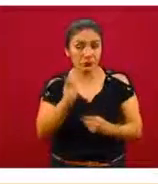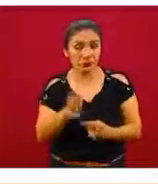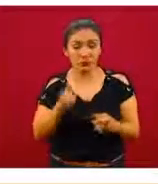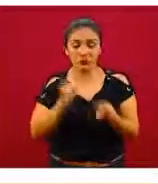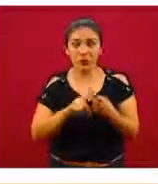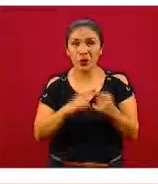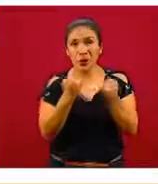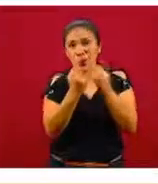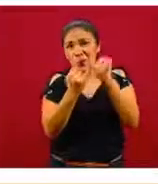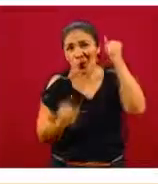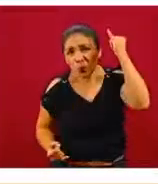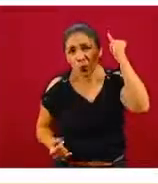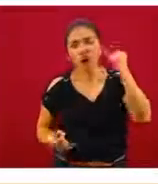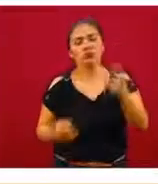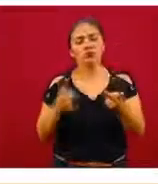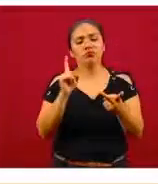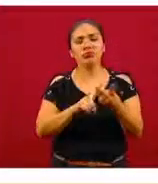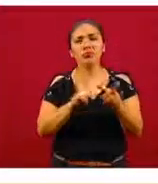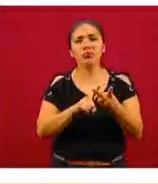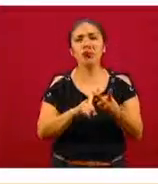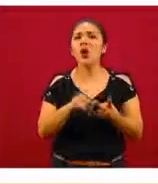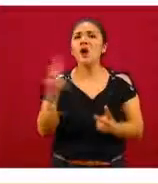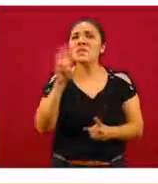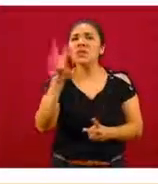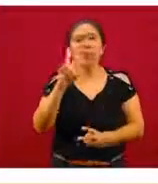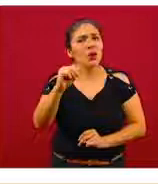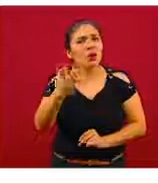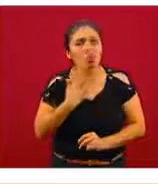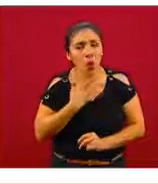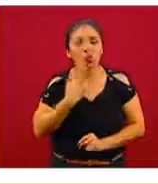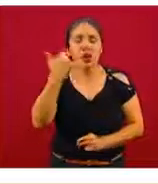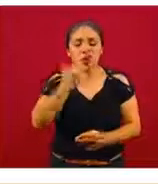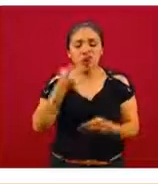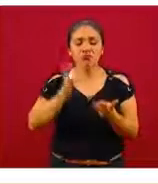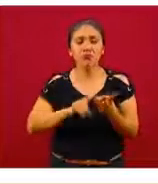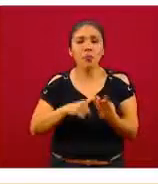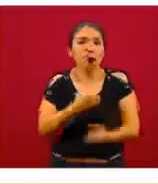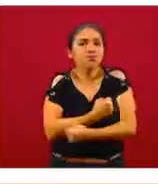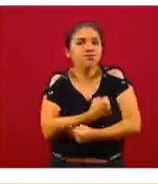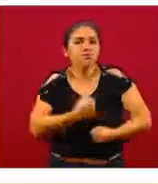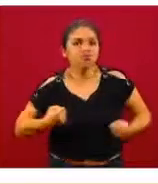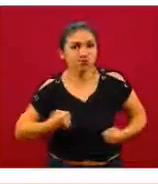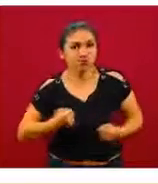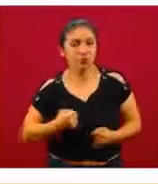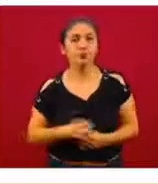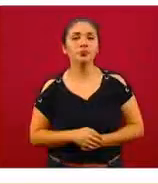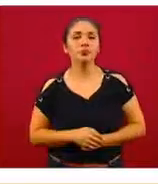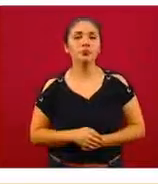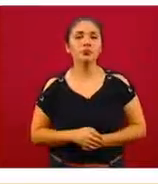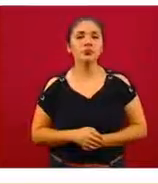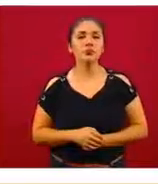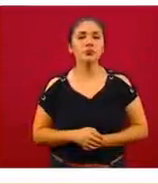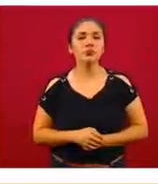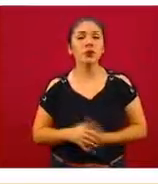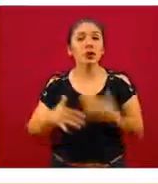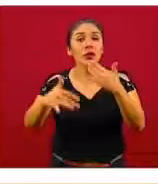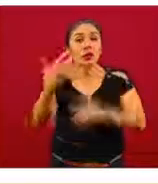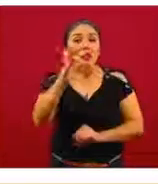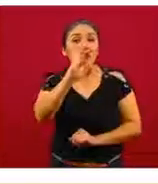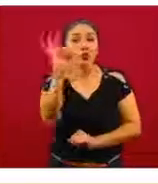malnutrition. So it's such as deficiencies in macronutrients and weight issues.